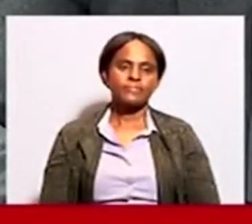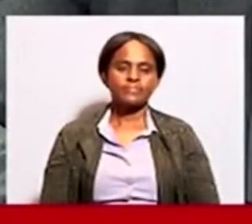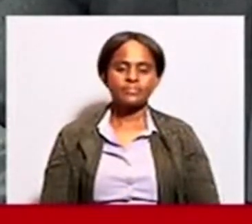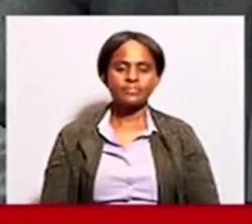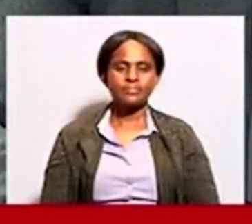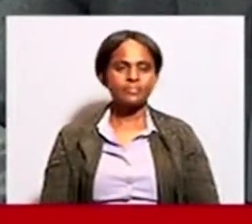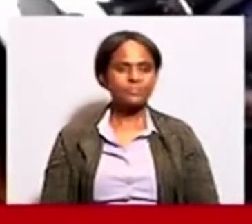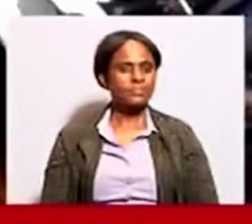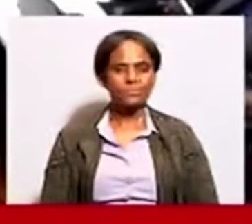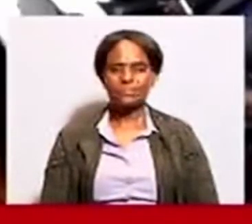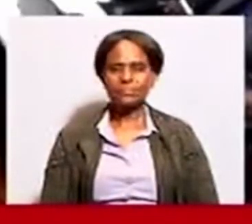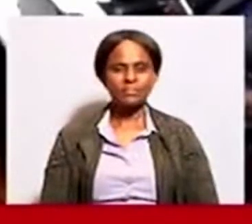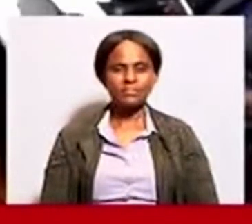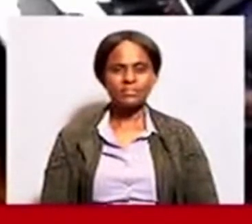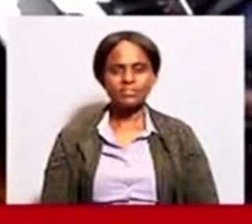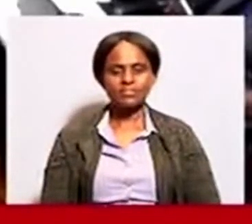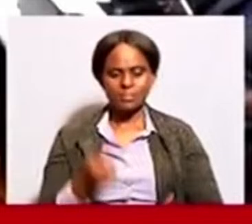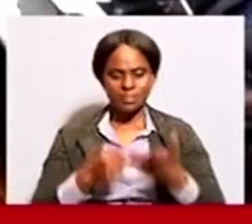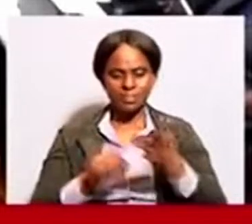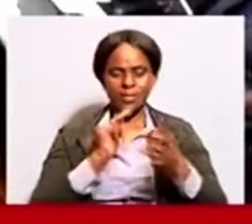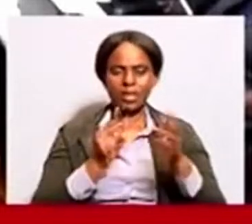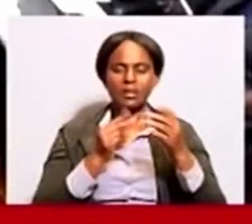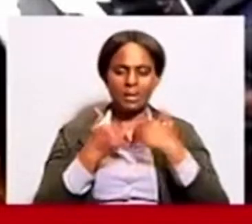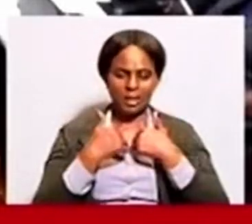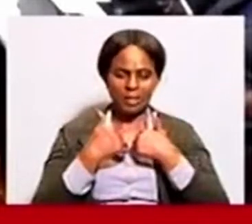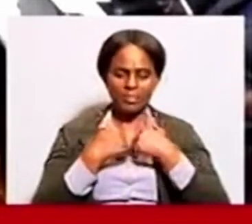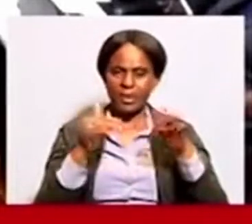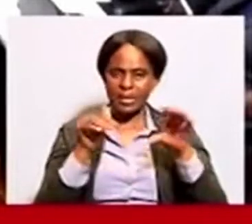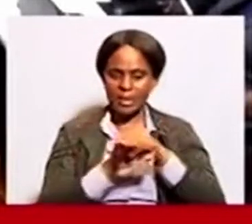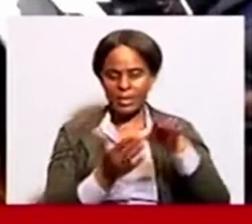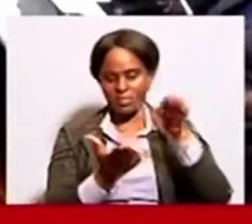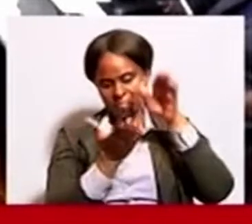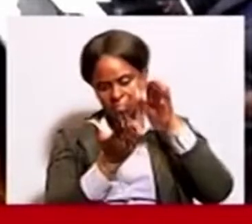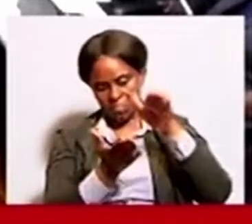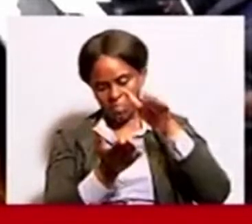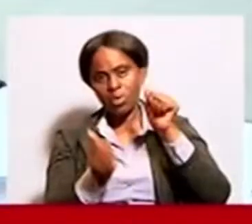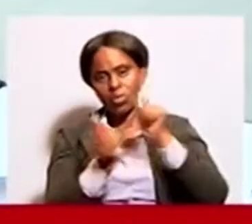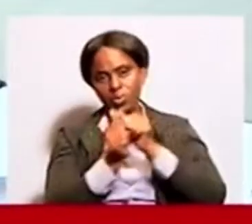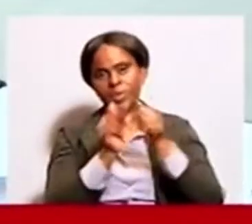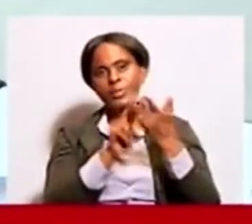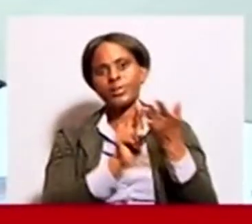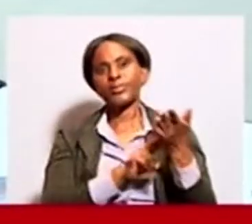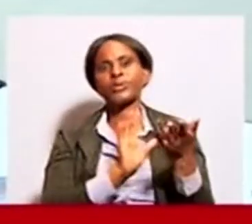We don't have, what we have is what is on this patch, on the report.